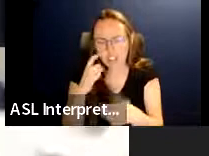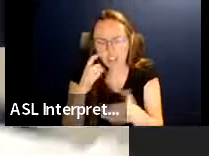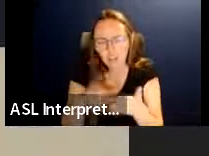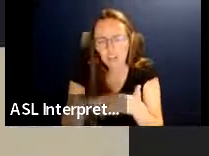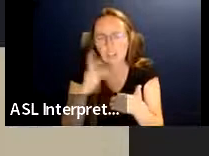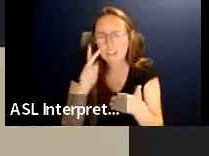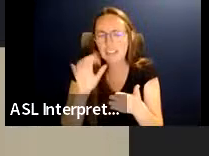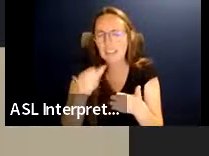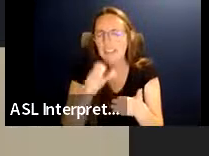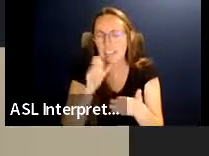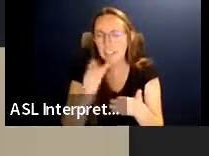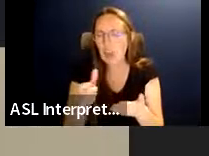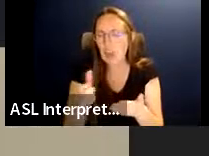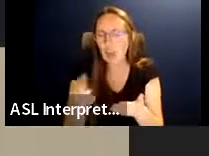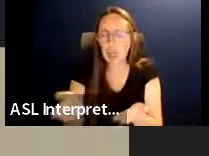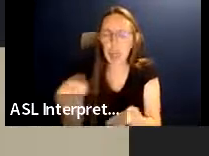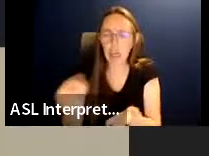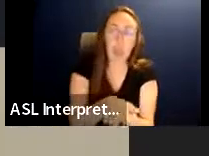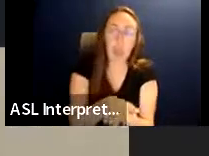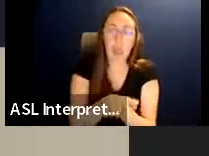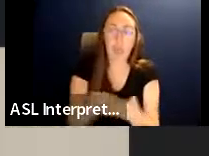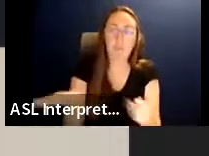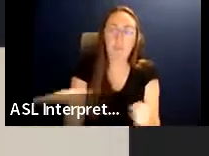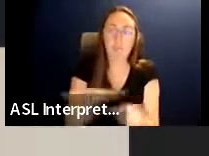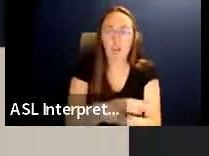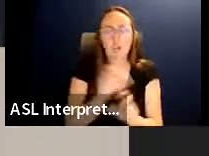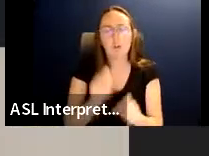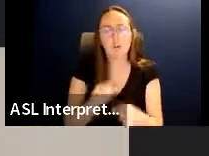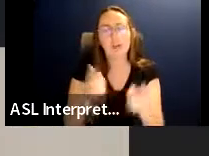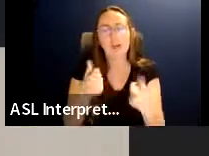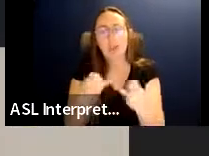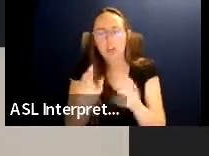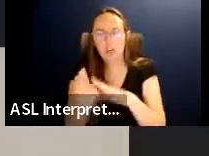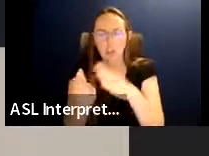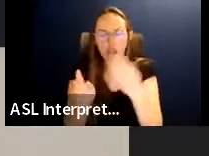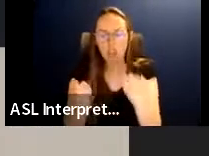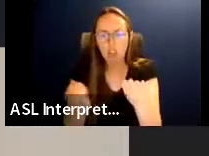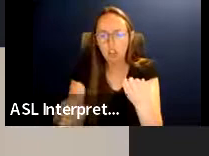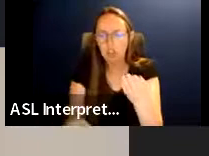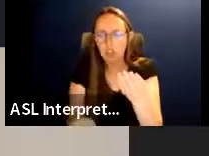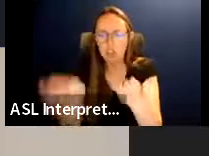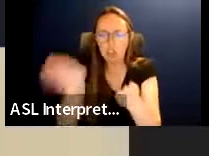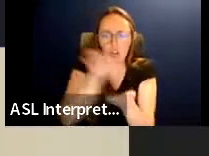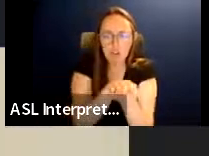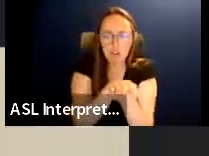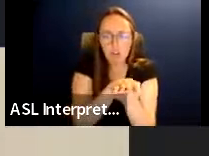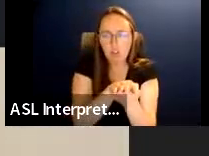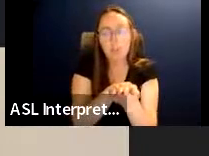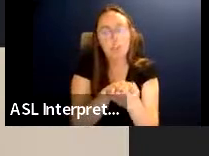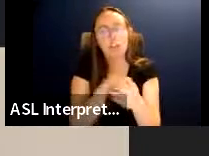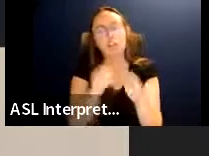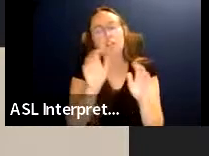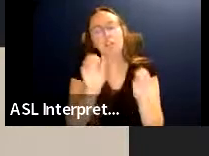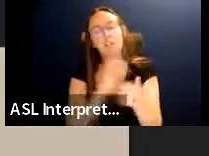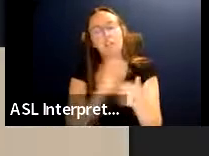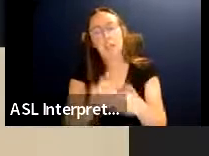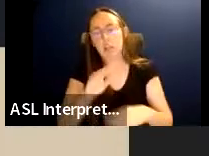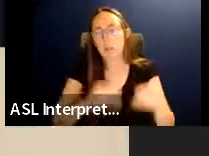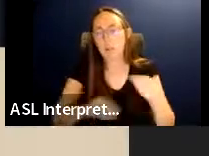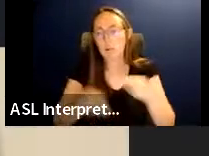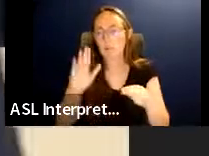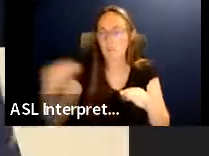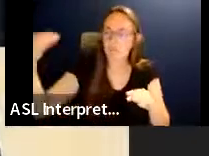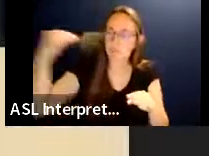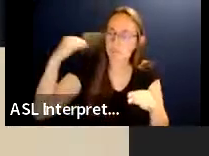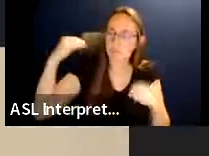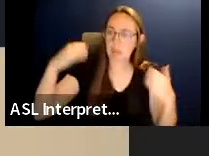try opening it up this way and folding it over. And now this is nice and portable and it will fit into your